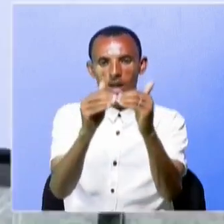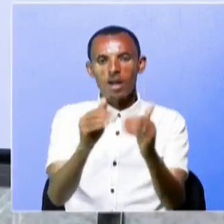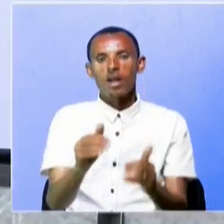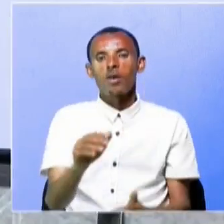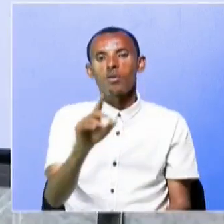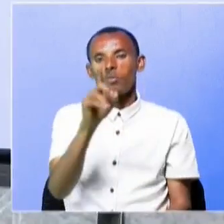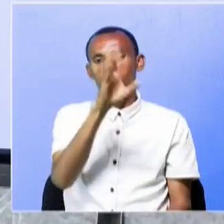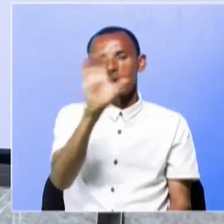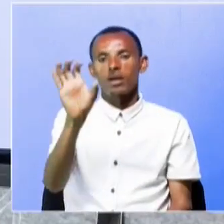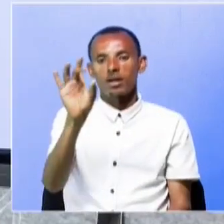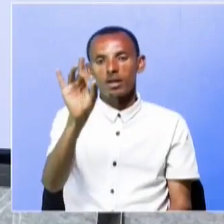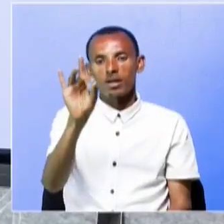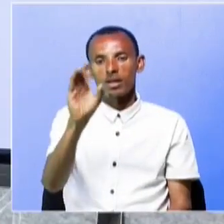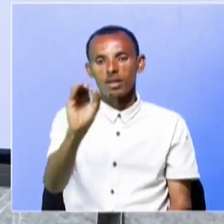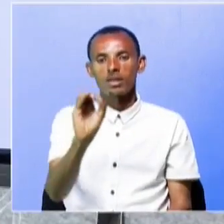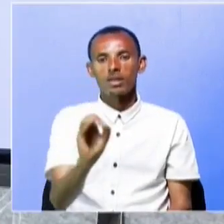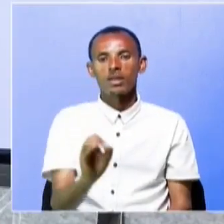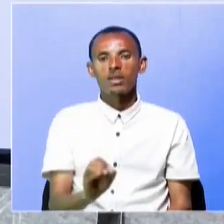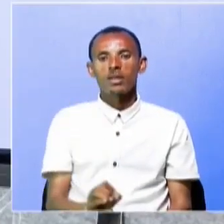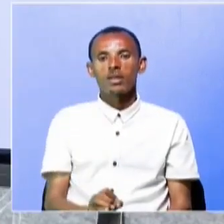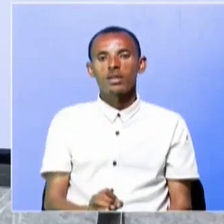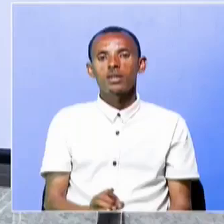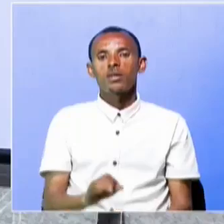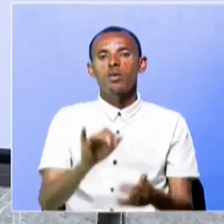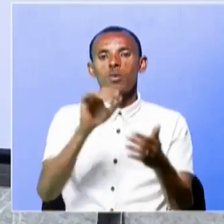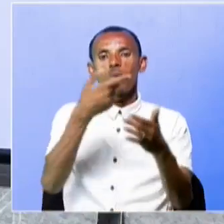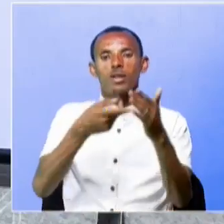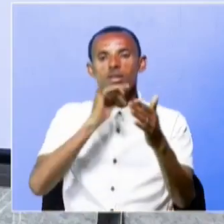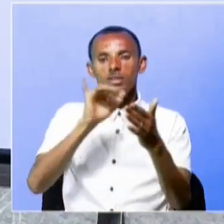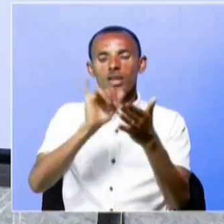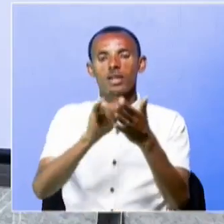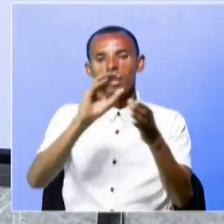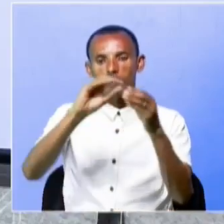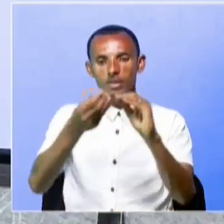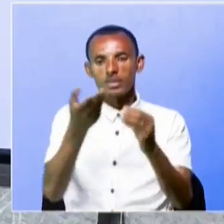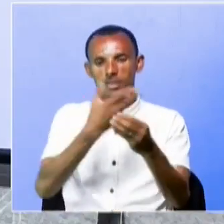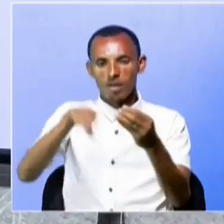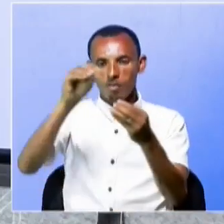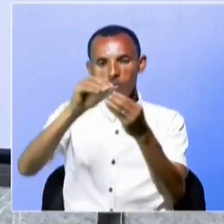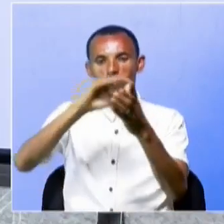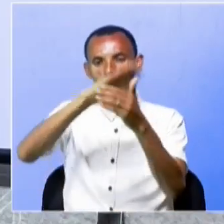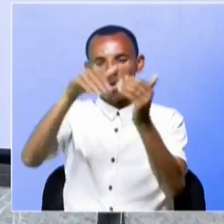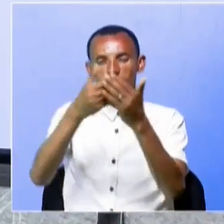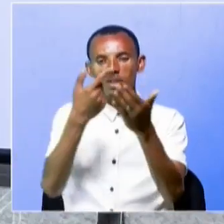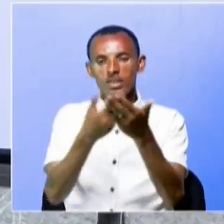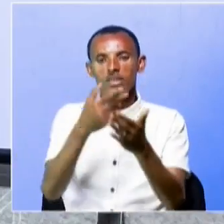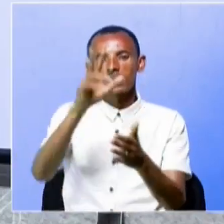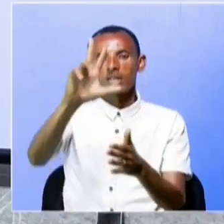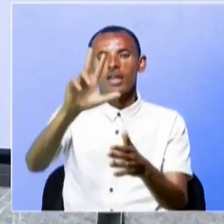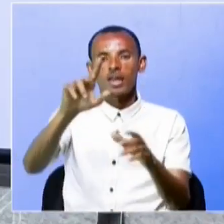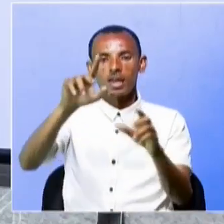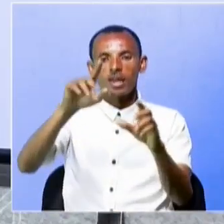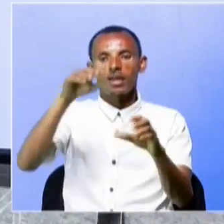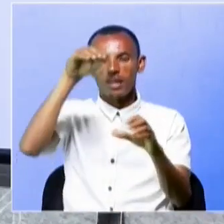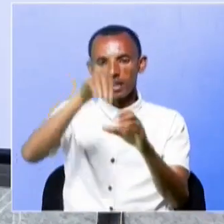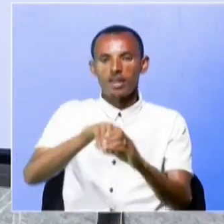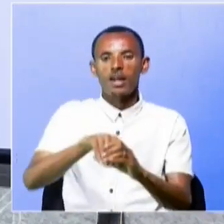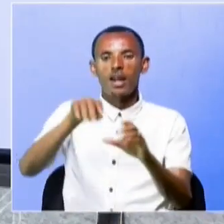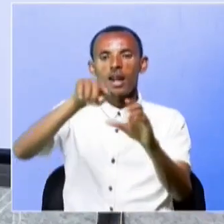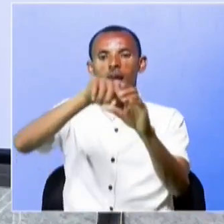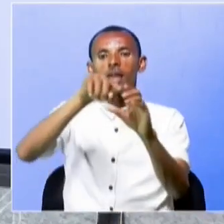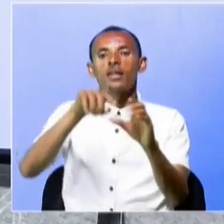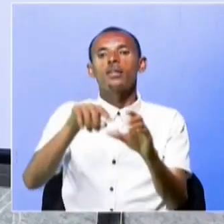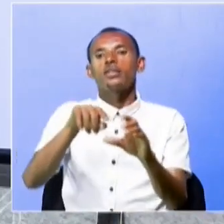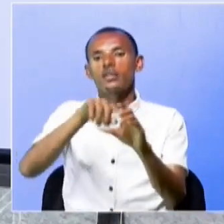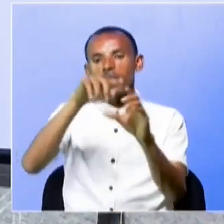something. What is that number? The sum of all these three things, based on the previous theorem, the sum of